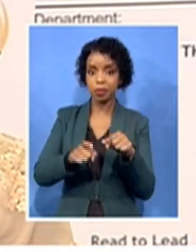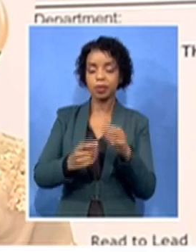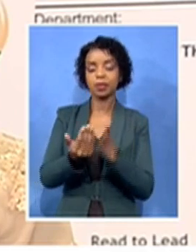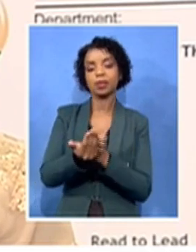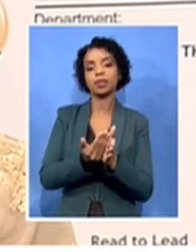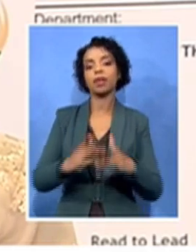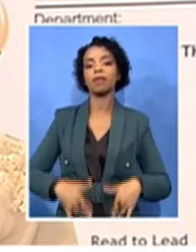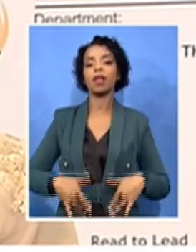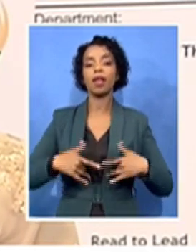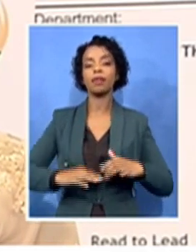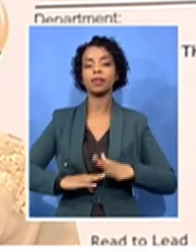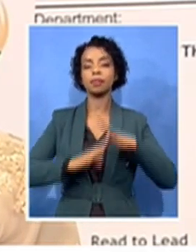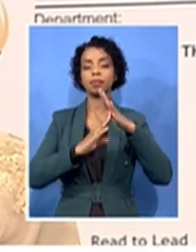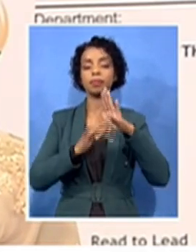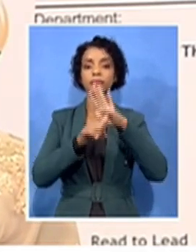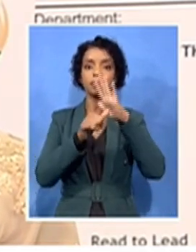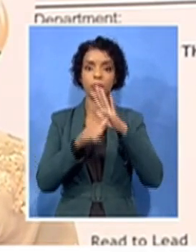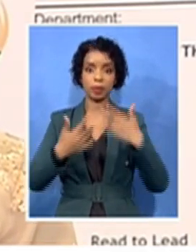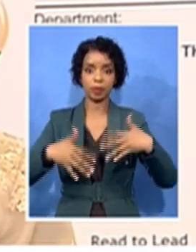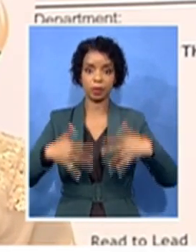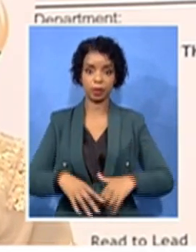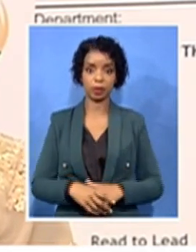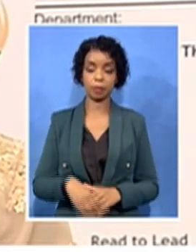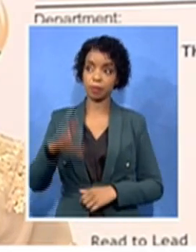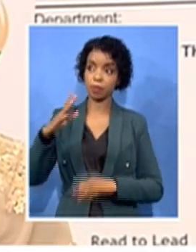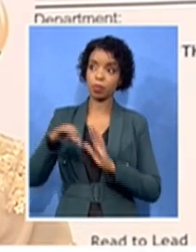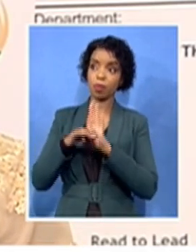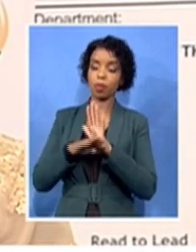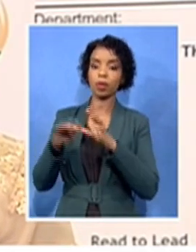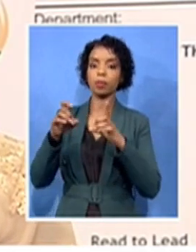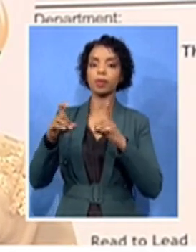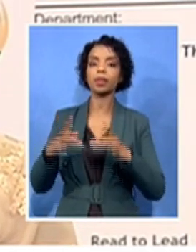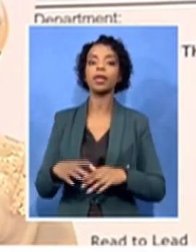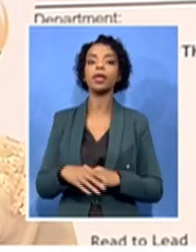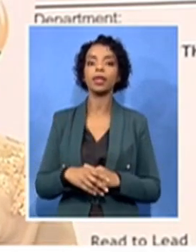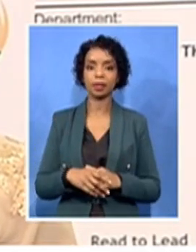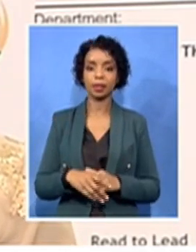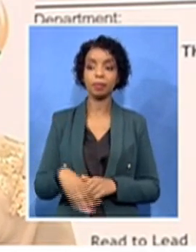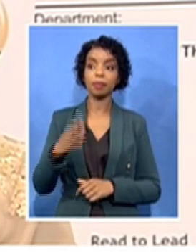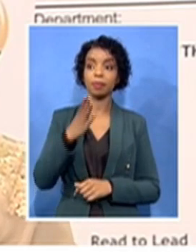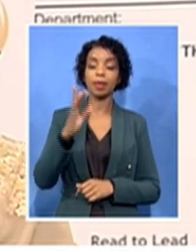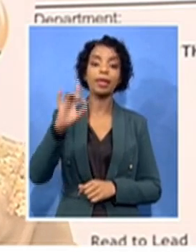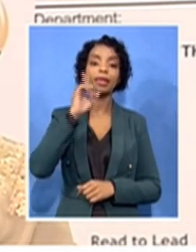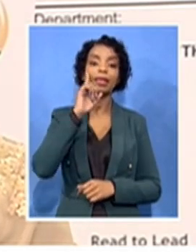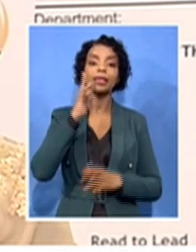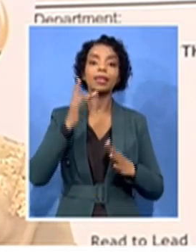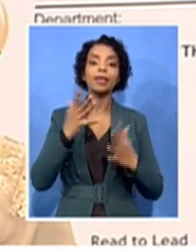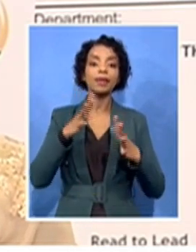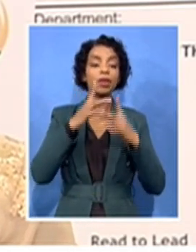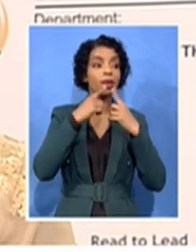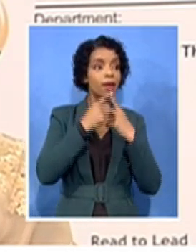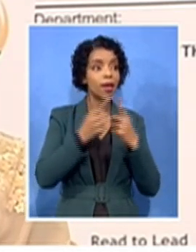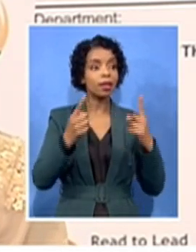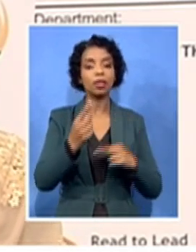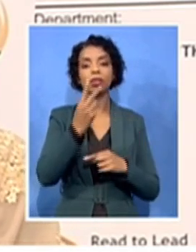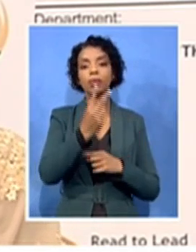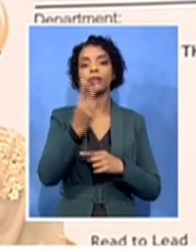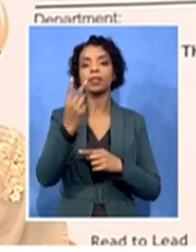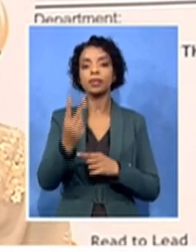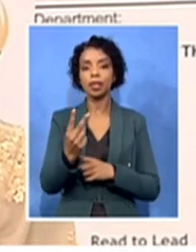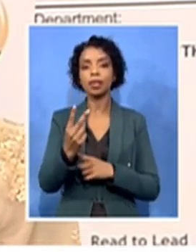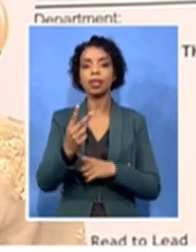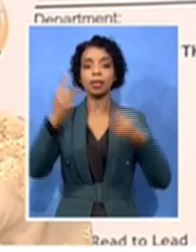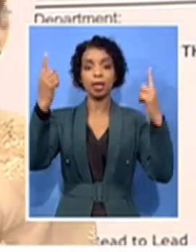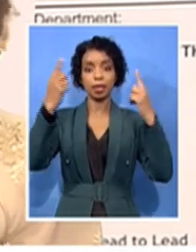marks the 72nd anniversary of the Universal Declaration on Human Rights in 1949.